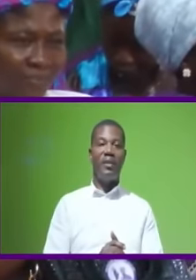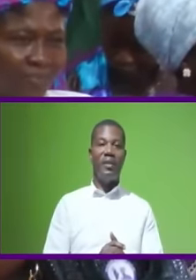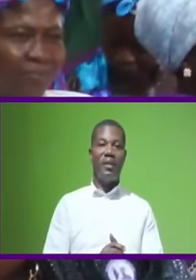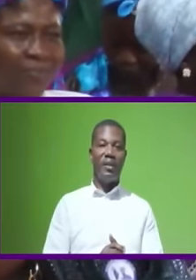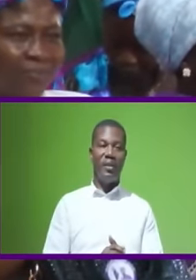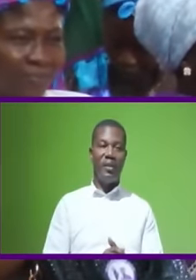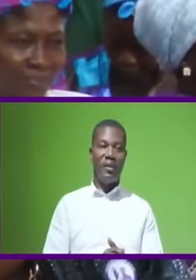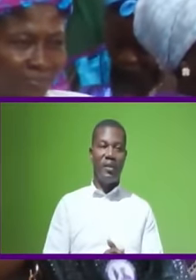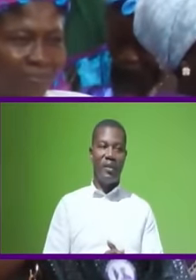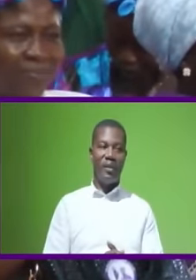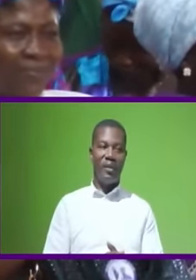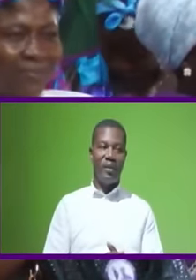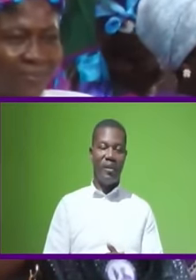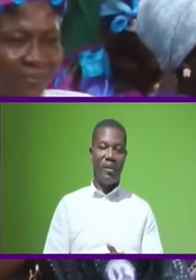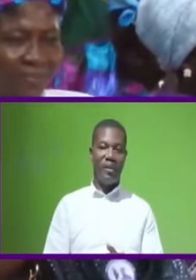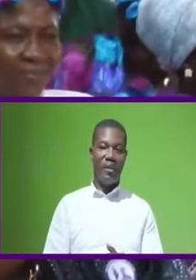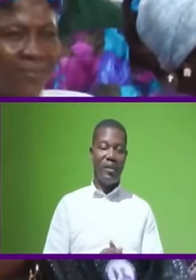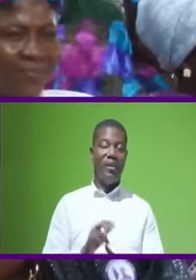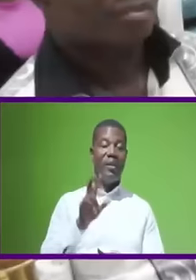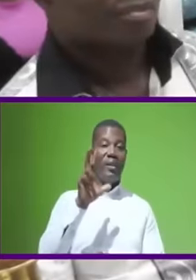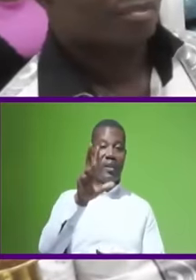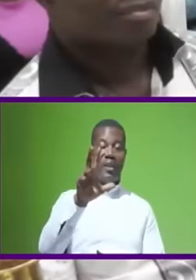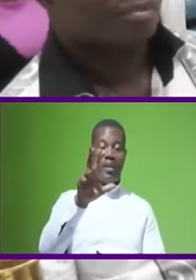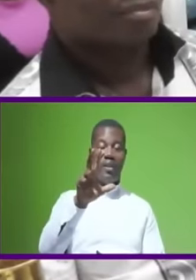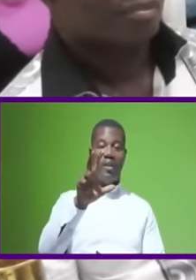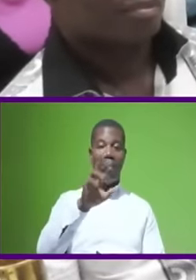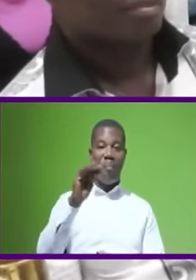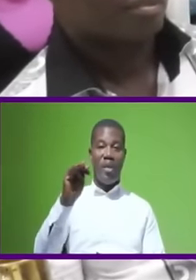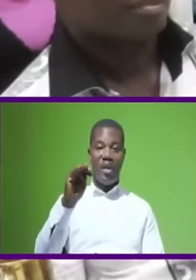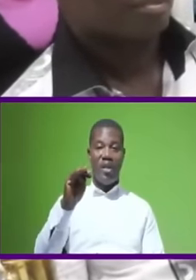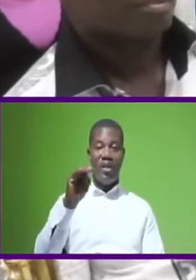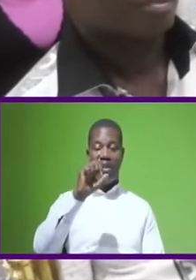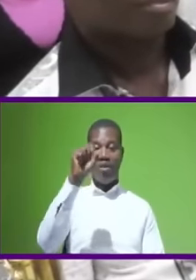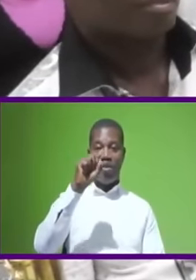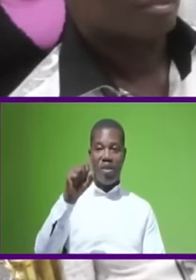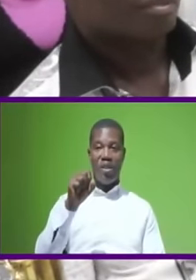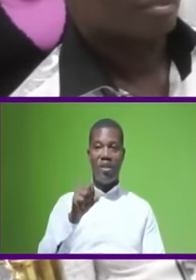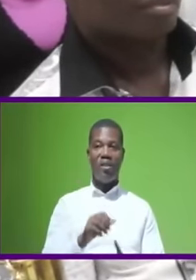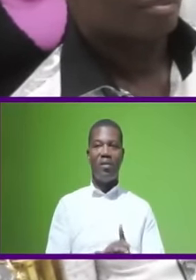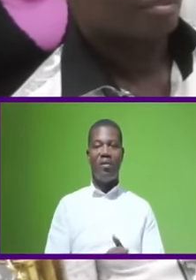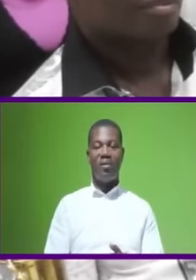But $3 million plus, take a look at me. Very simple.